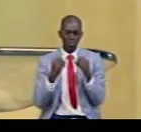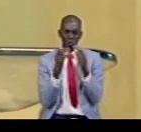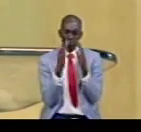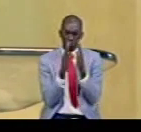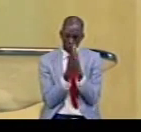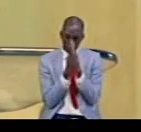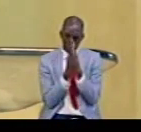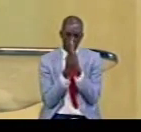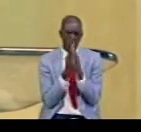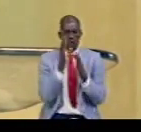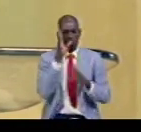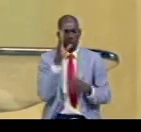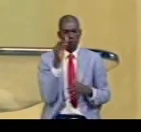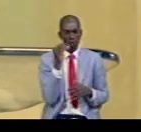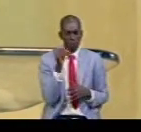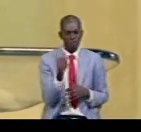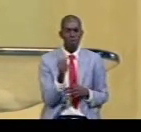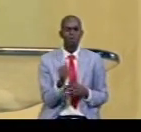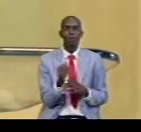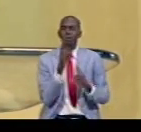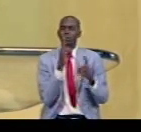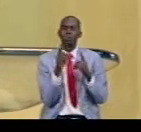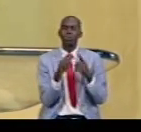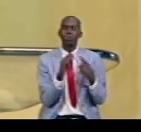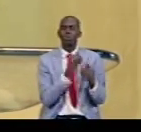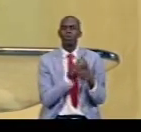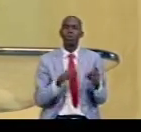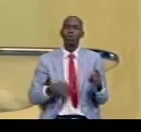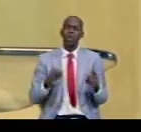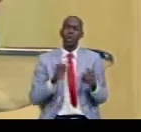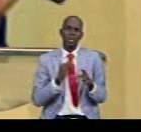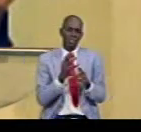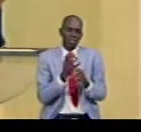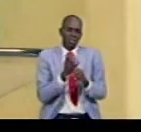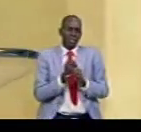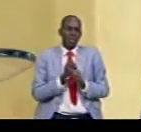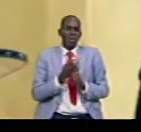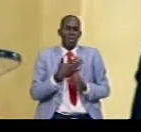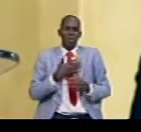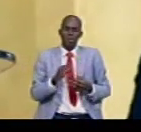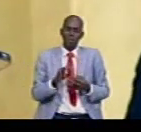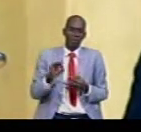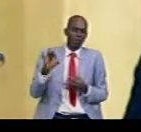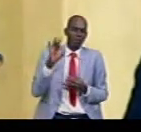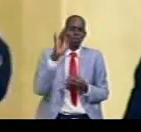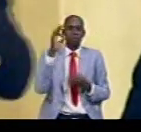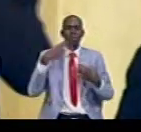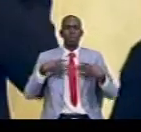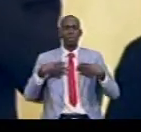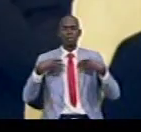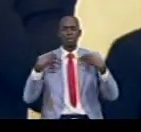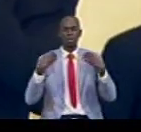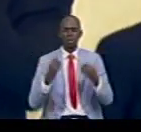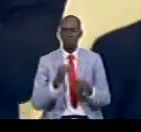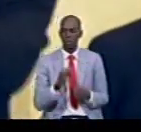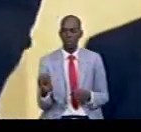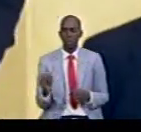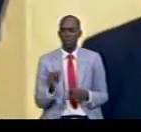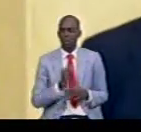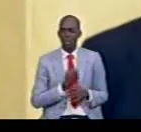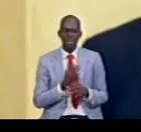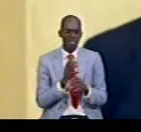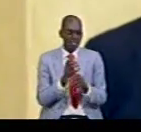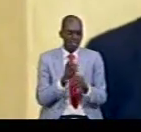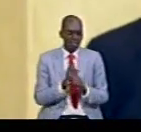spiritual healing, oh God. I claim my spiritual healing. For this, my Christian life, my spiritual life, I claim my spiritual